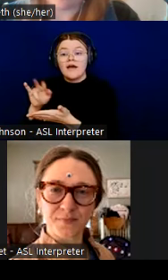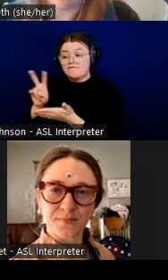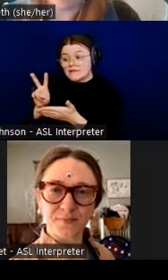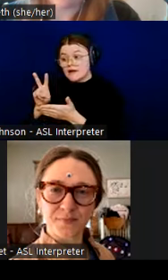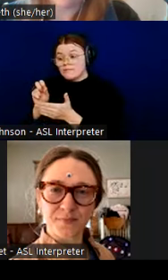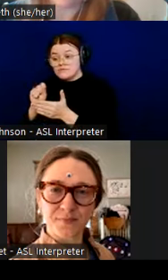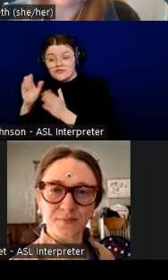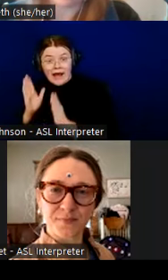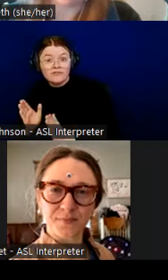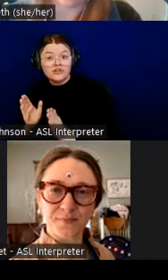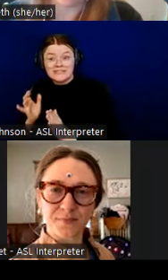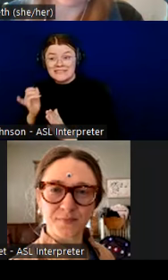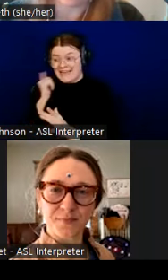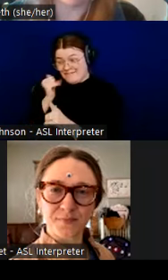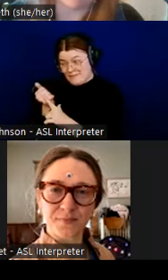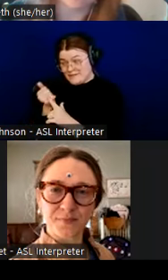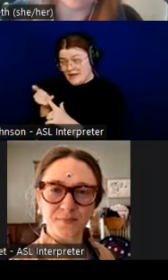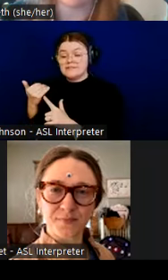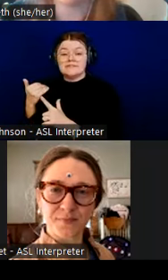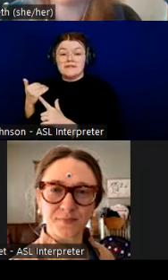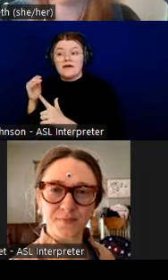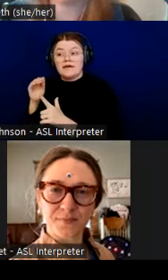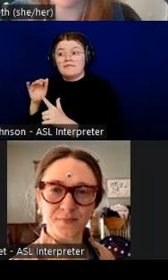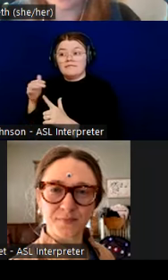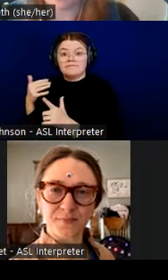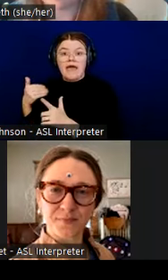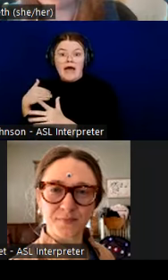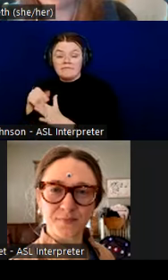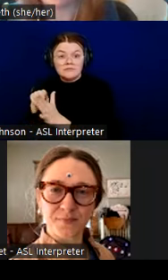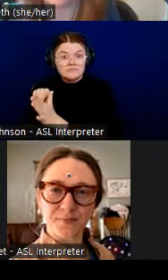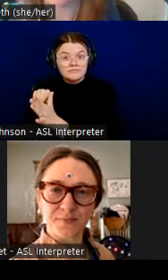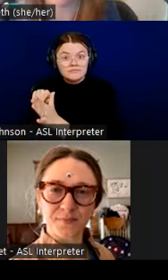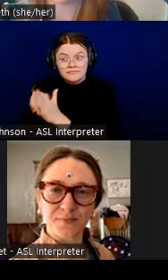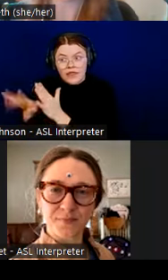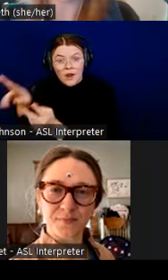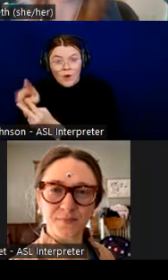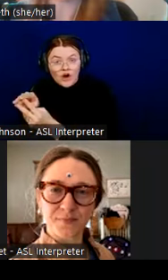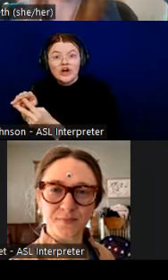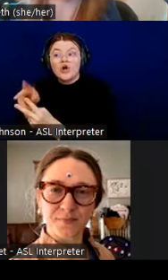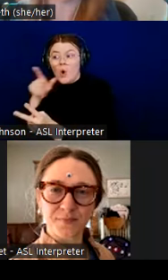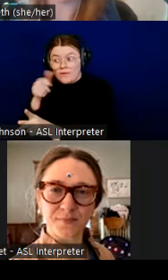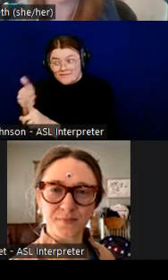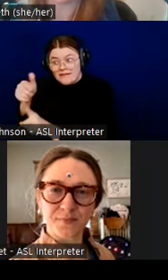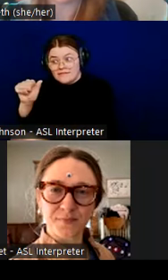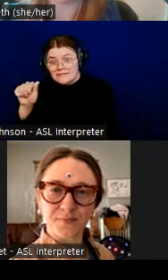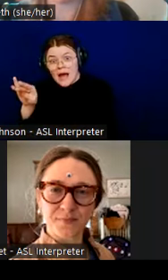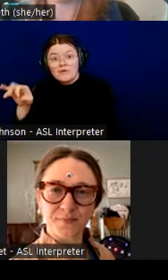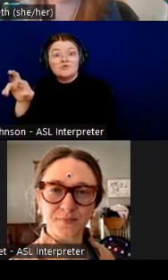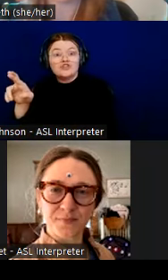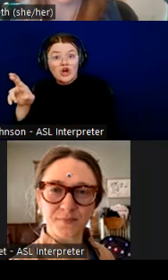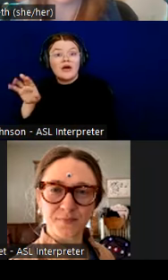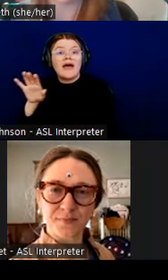during sentencing. So if they are convicted of killing an abuser, the judge has the right to review